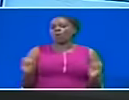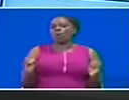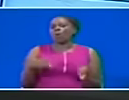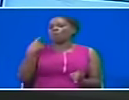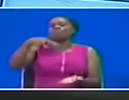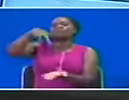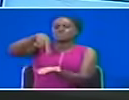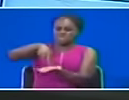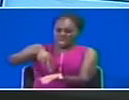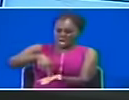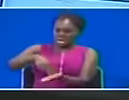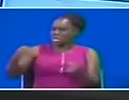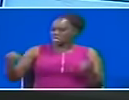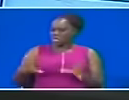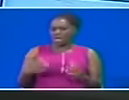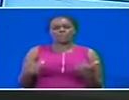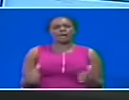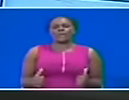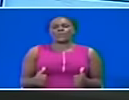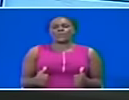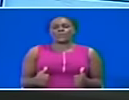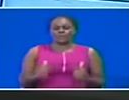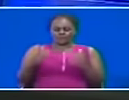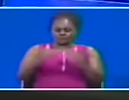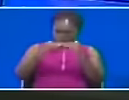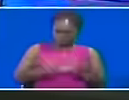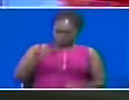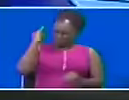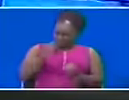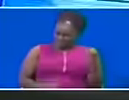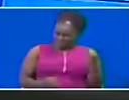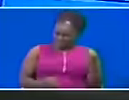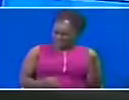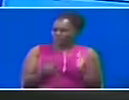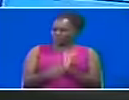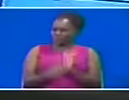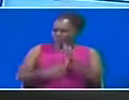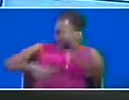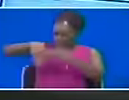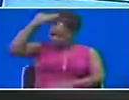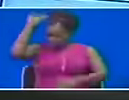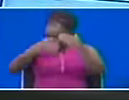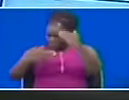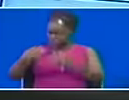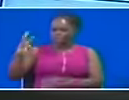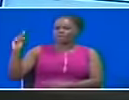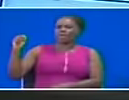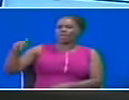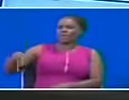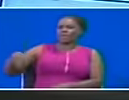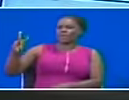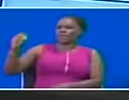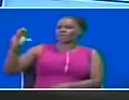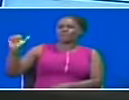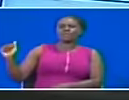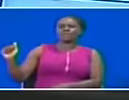able to make it to that ballot paper. And then finally, there's the question of qualification of MPs and MCAs,